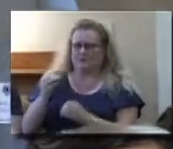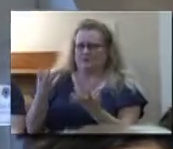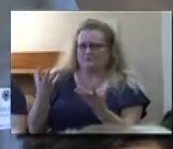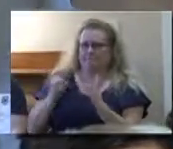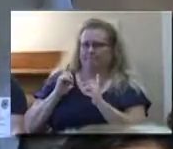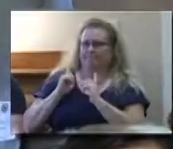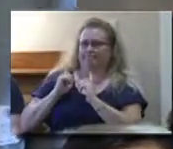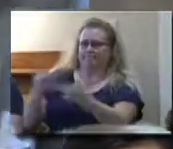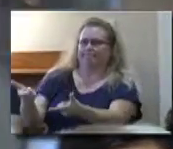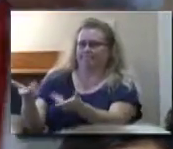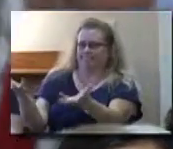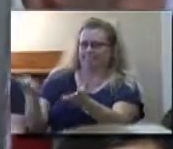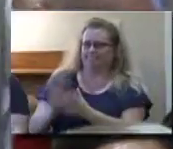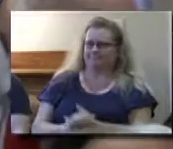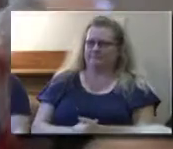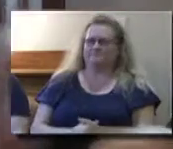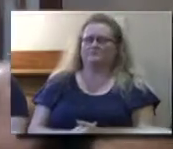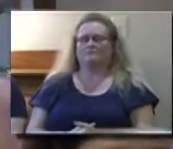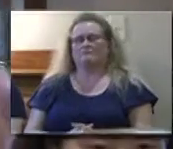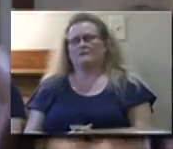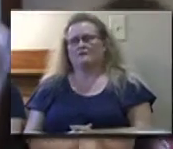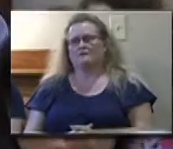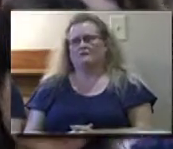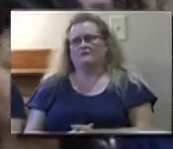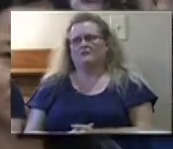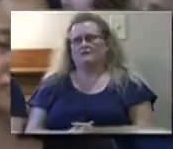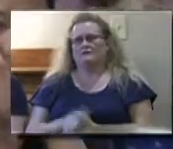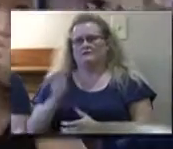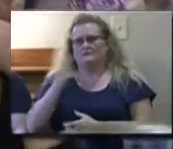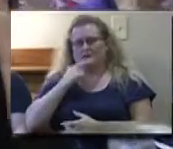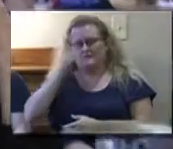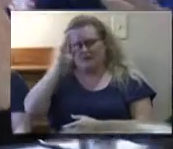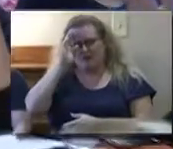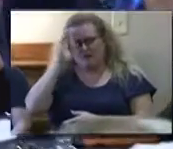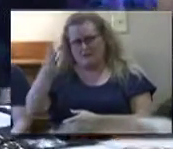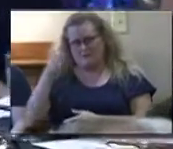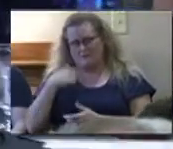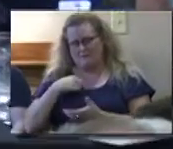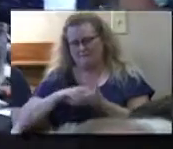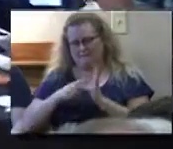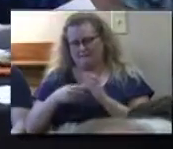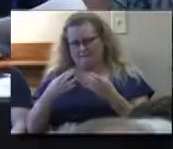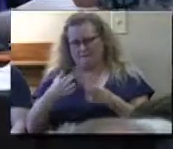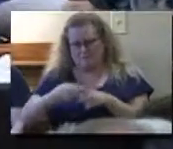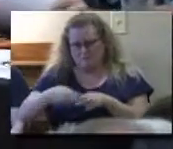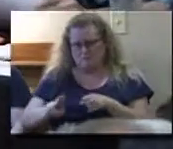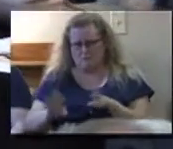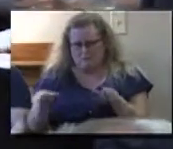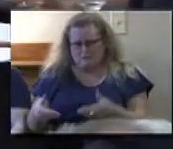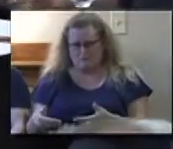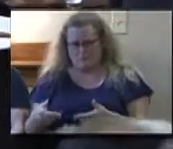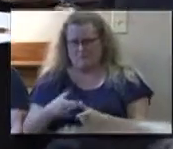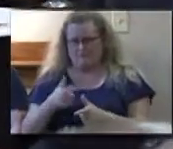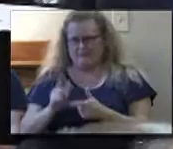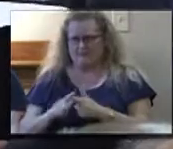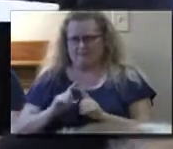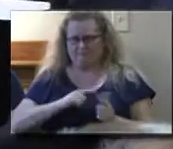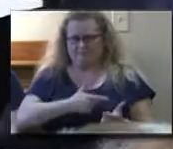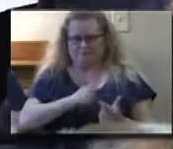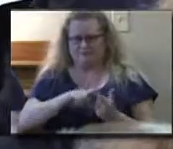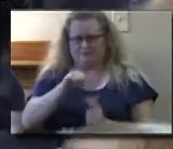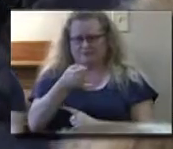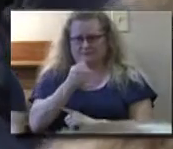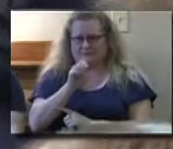I'll turn it to you all. Okay, well, I was going to give just a short little intro and then turn the floor over to